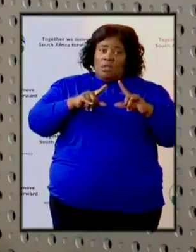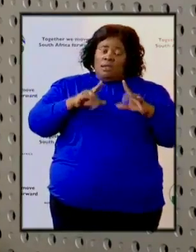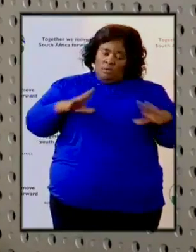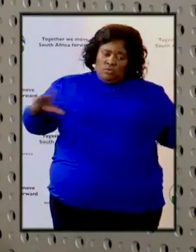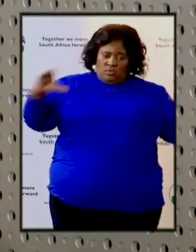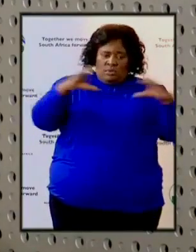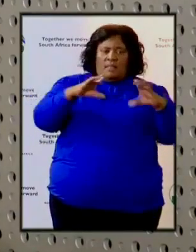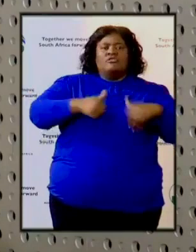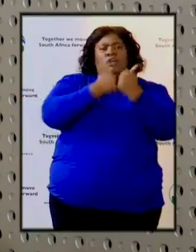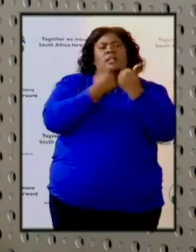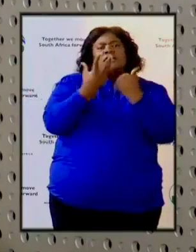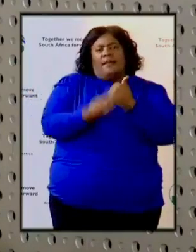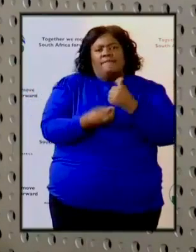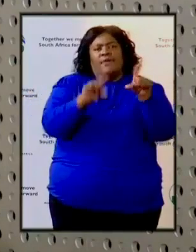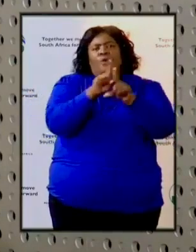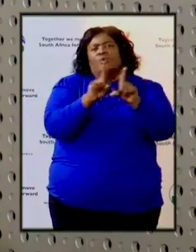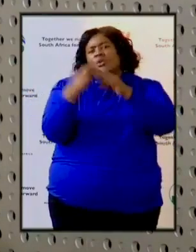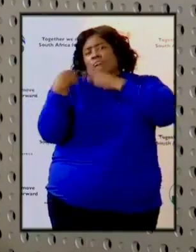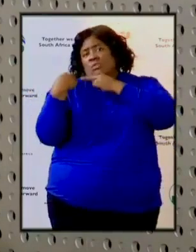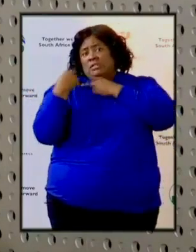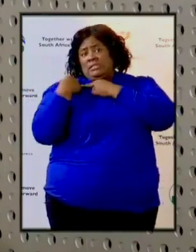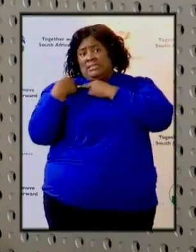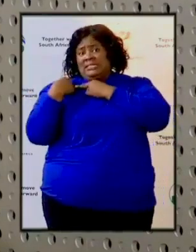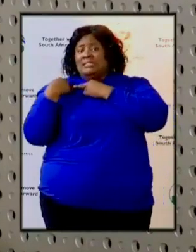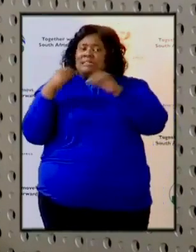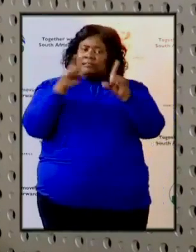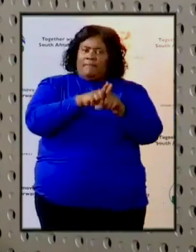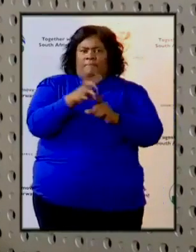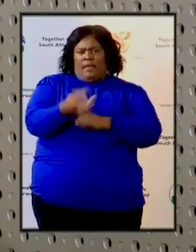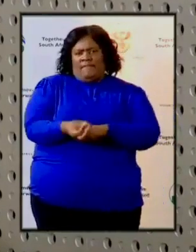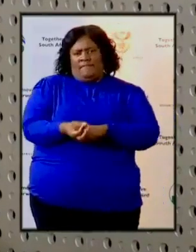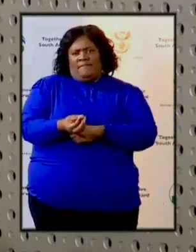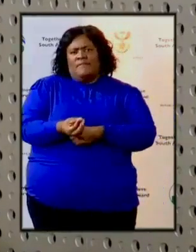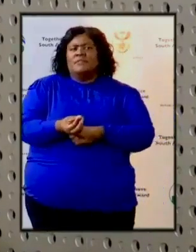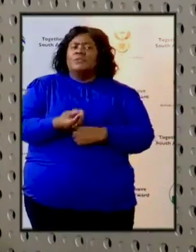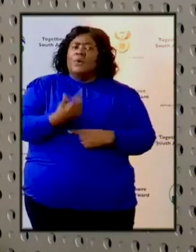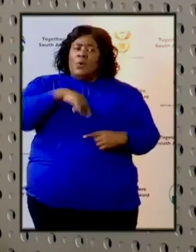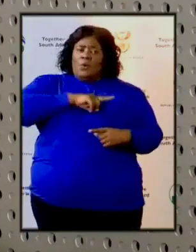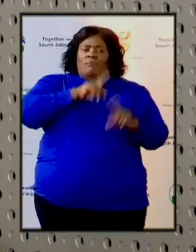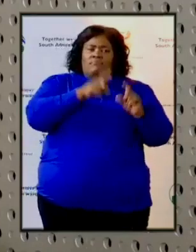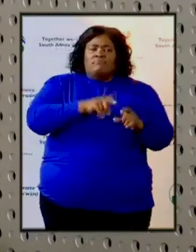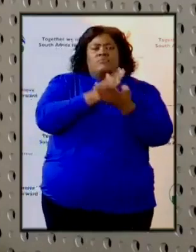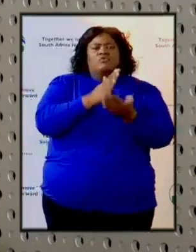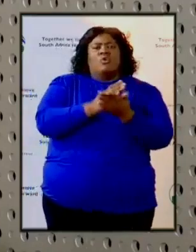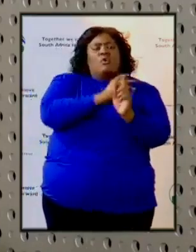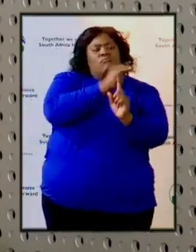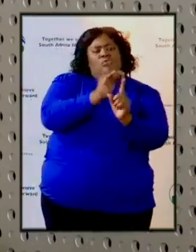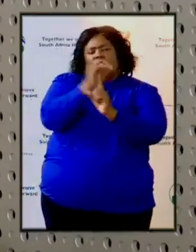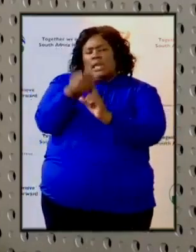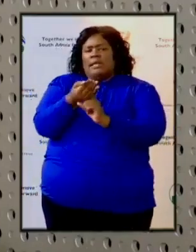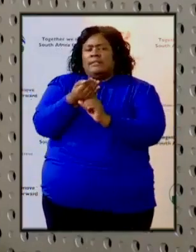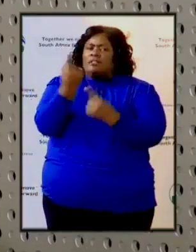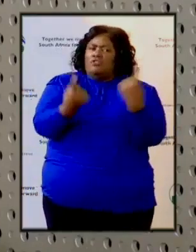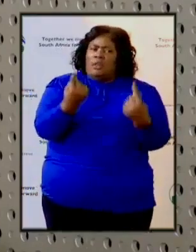a collective responsibility, and we must make sacrifices in the short term so that in the long